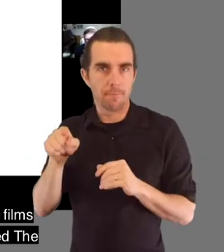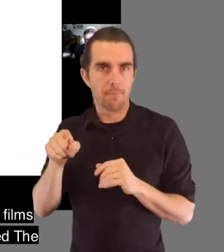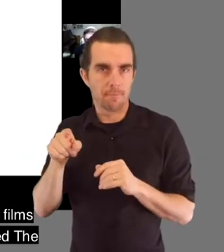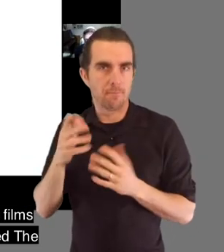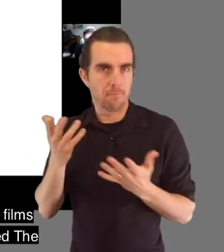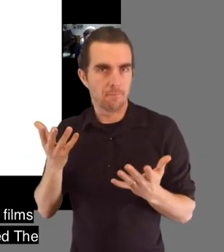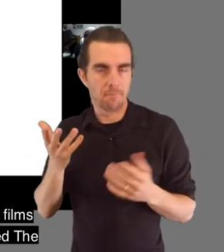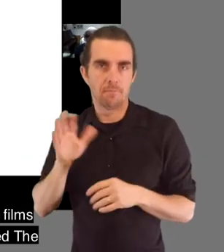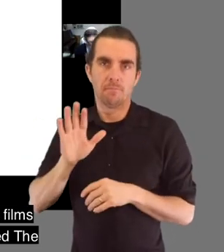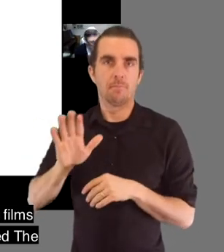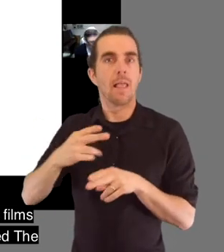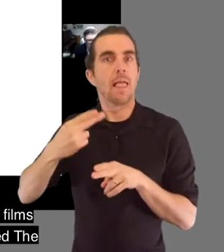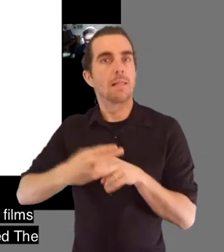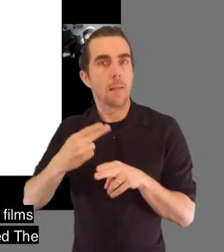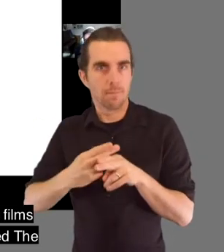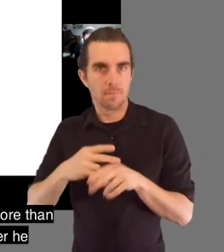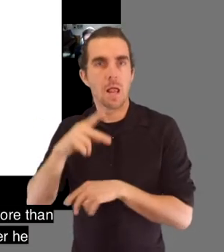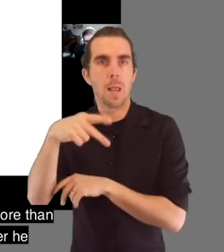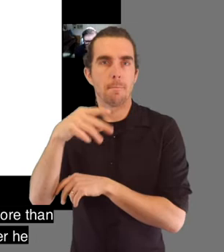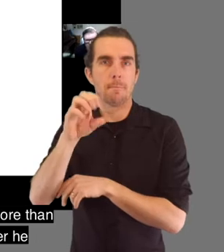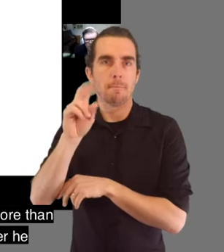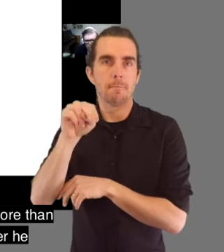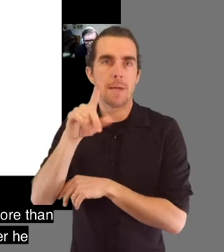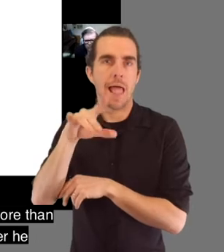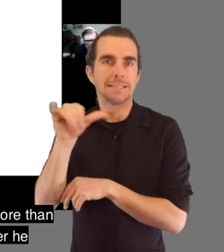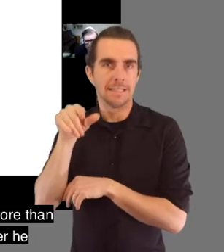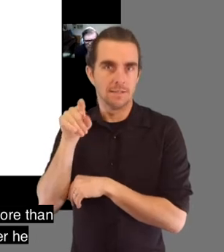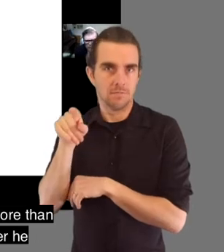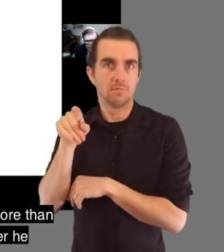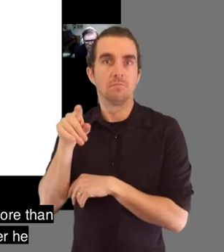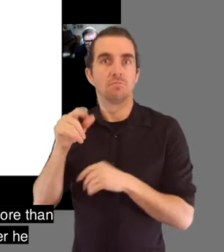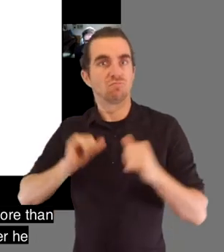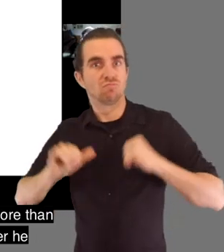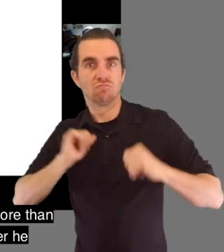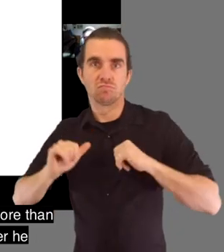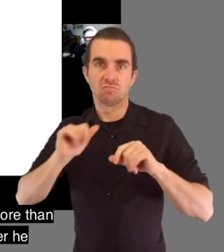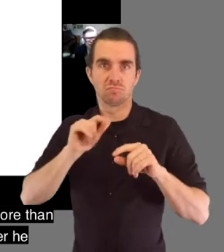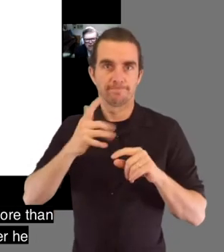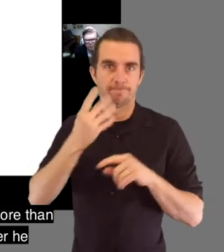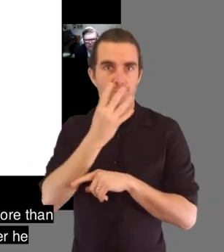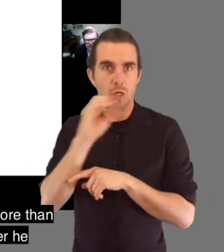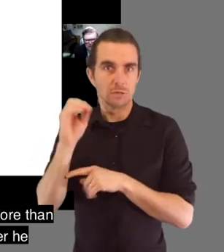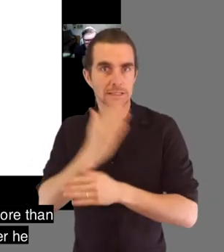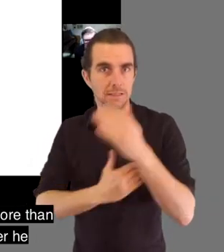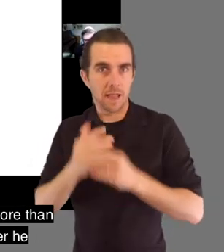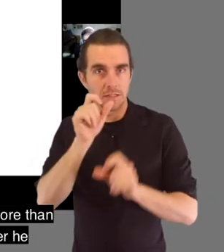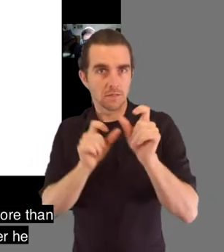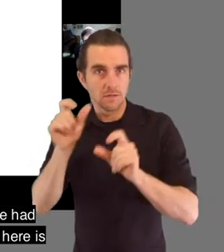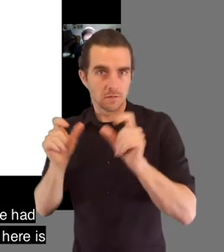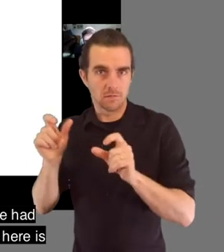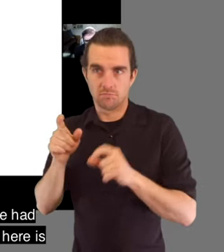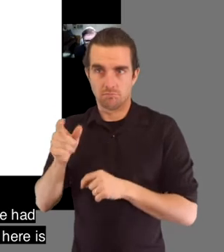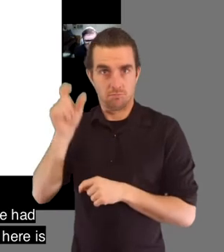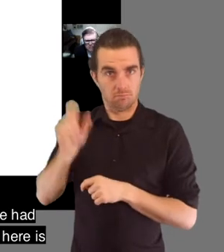And this one, called The Penalty, Lon Chaney, who played more than 400 disabled villains in his career, he